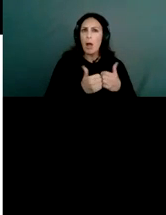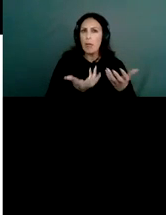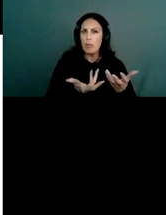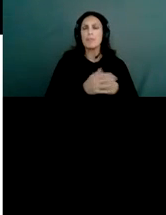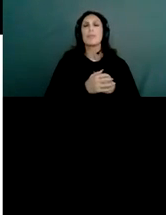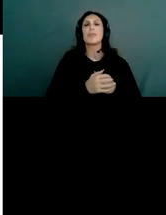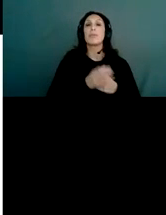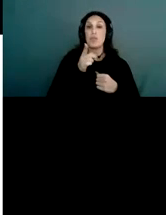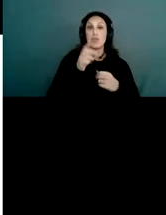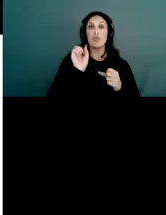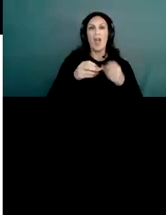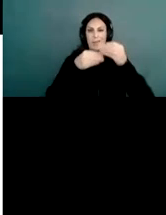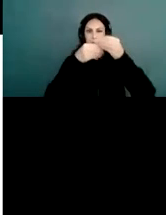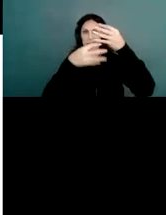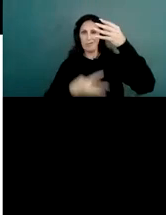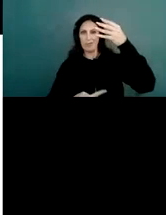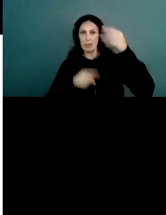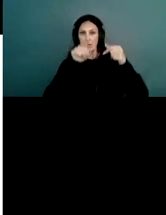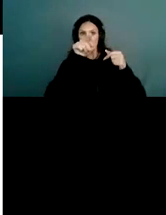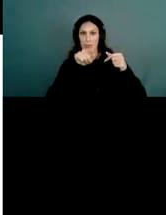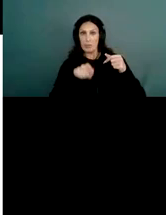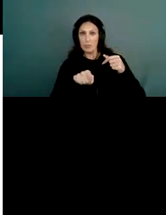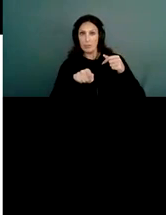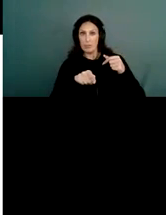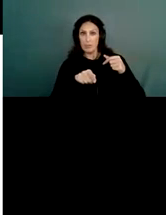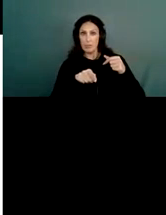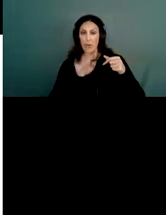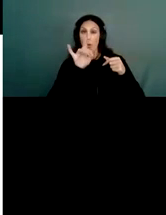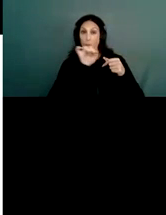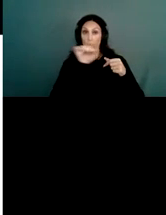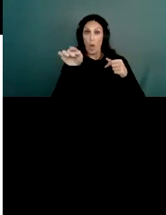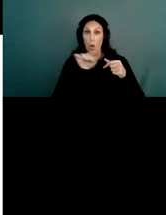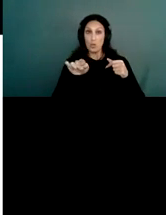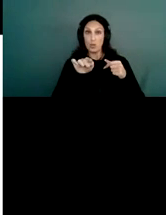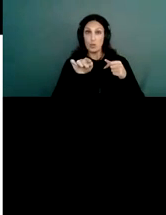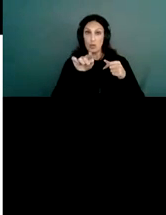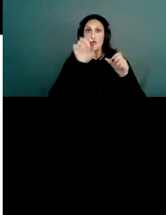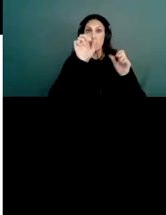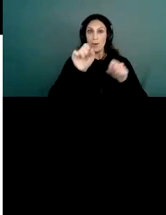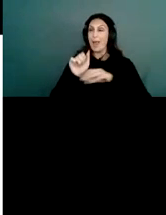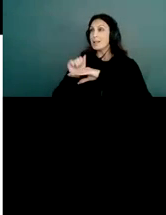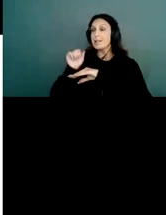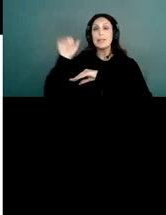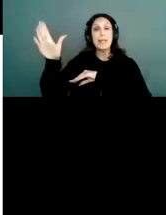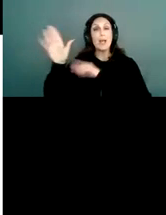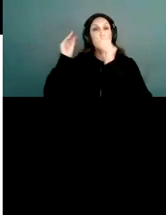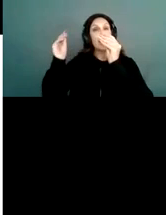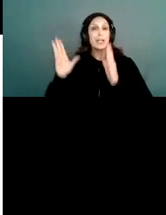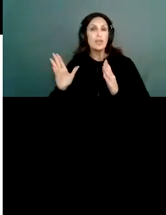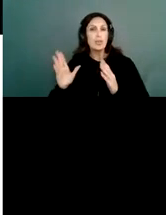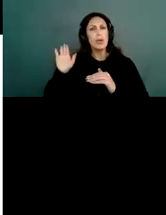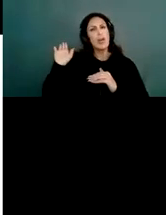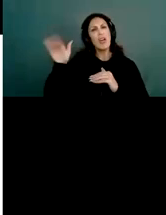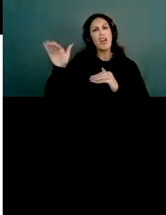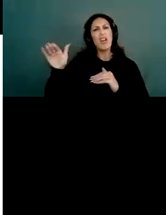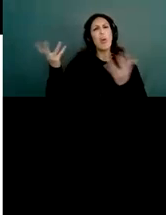I support? And that way you can actually do some reinforcing at home outside of the Lexia app as